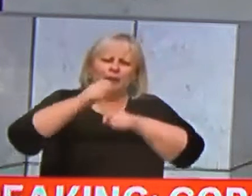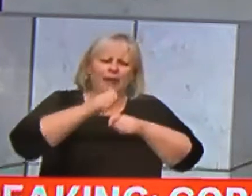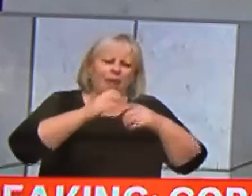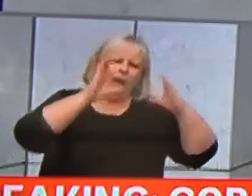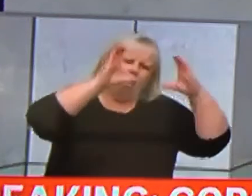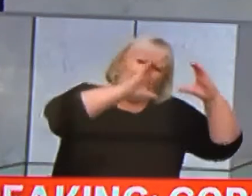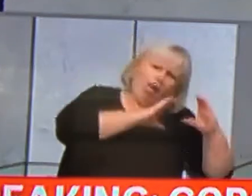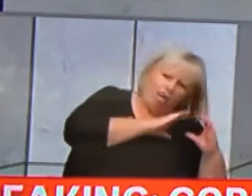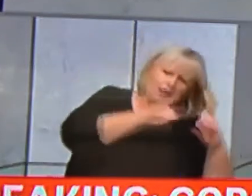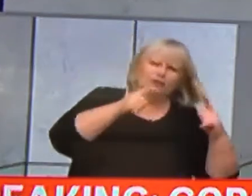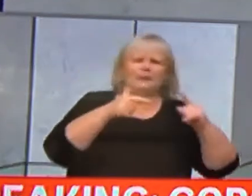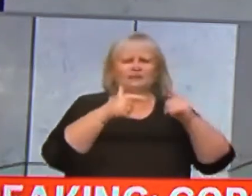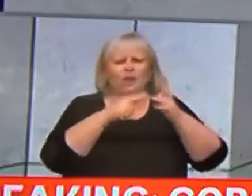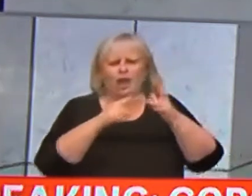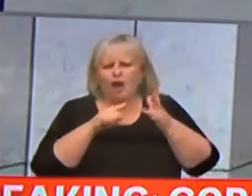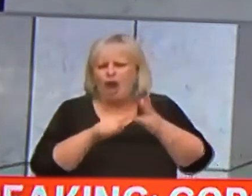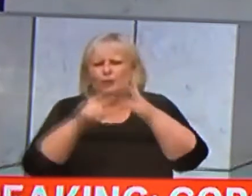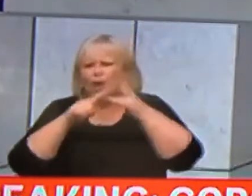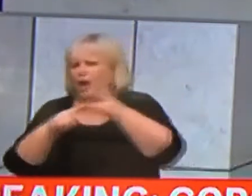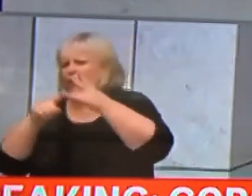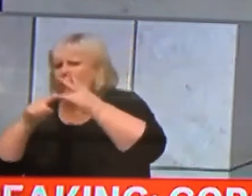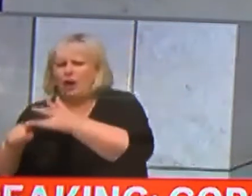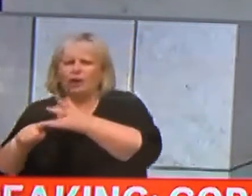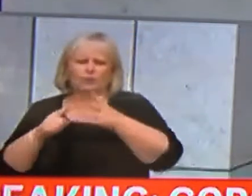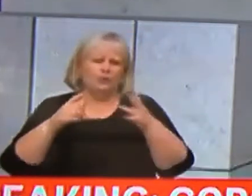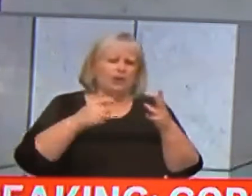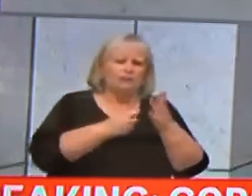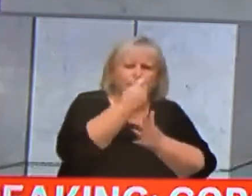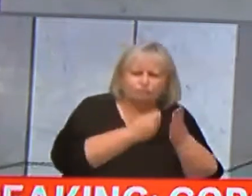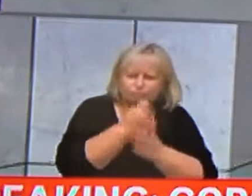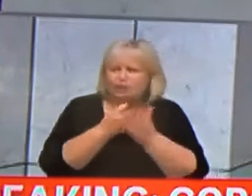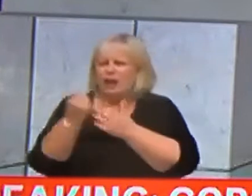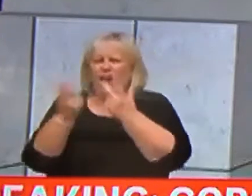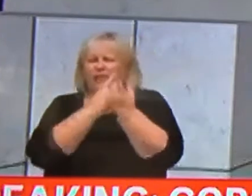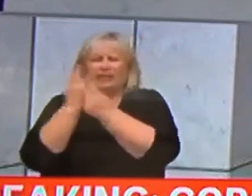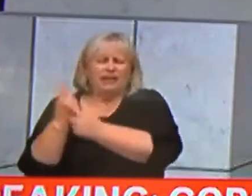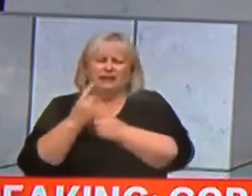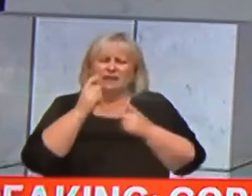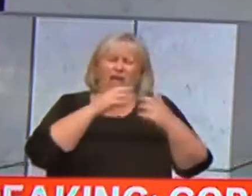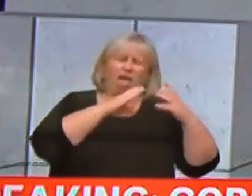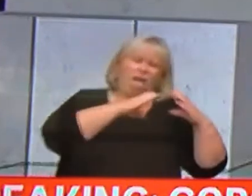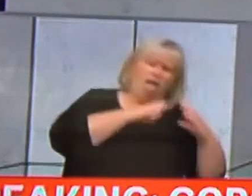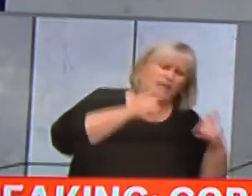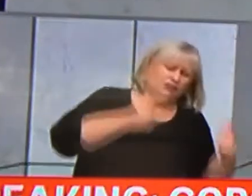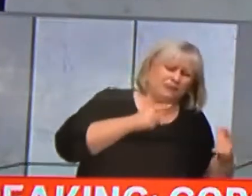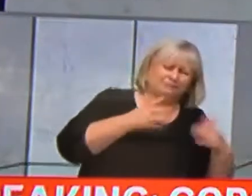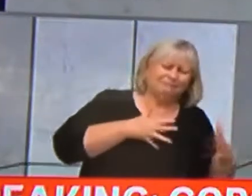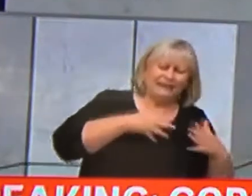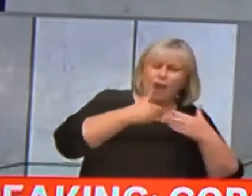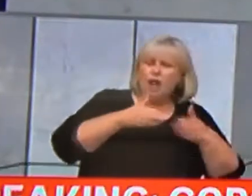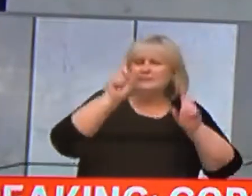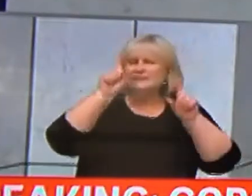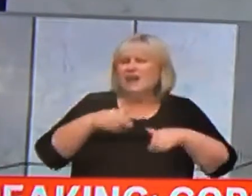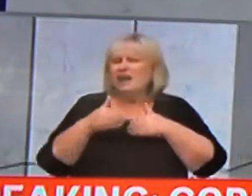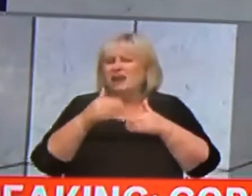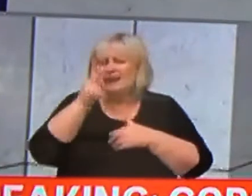debt, so saddled by rental payments, so saddled by other liabilities, that they will not be able to start again on the